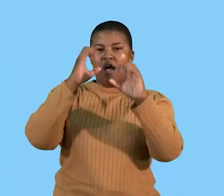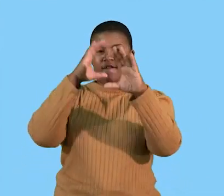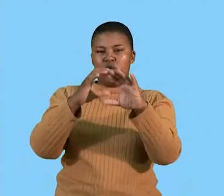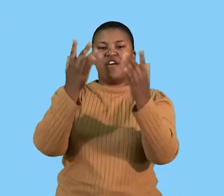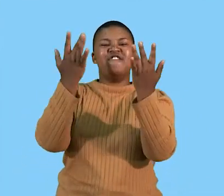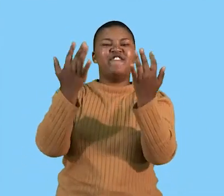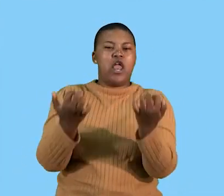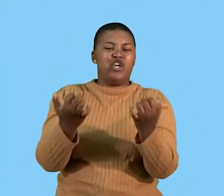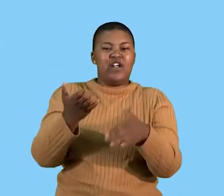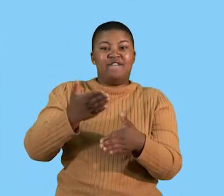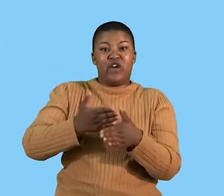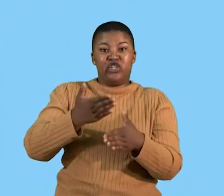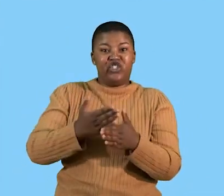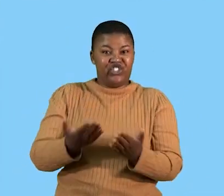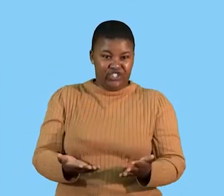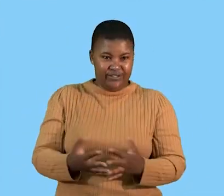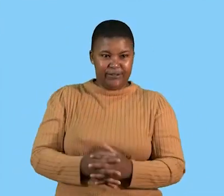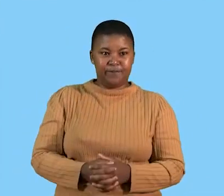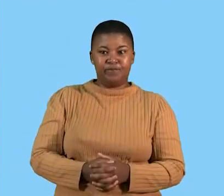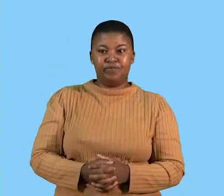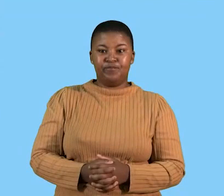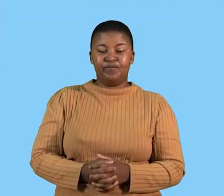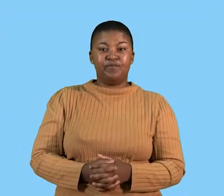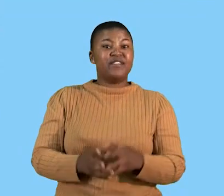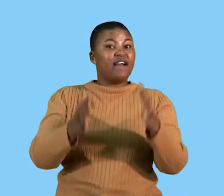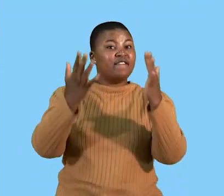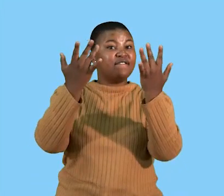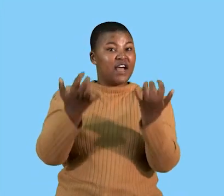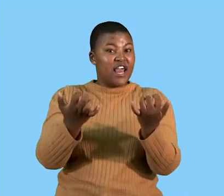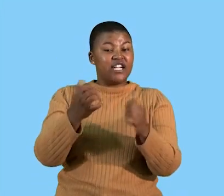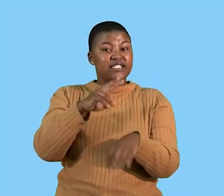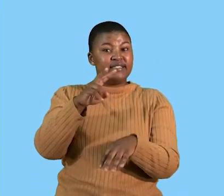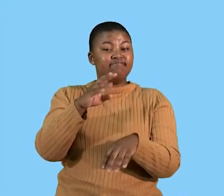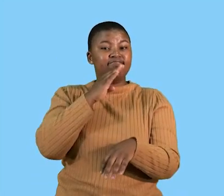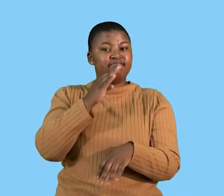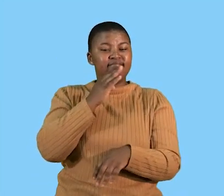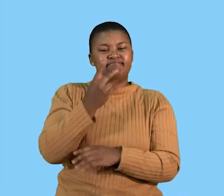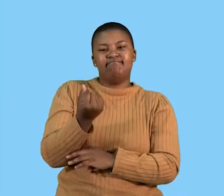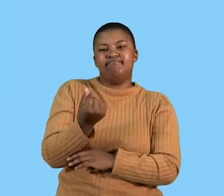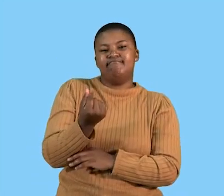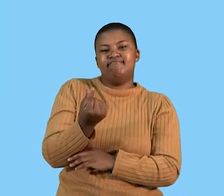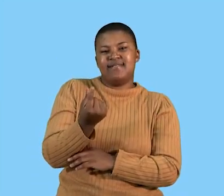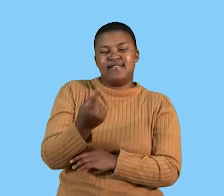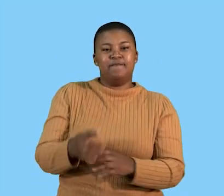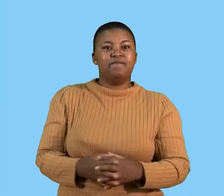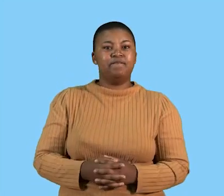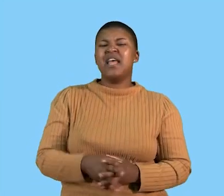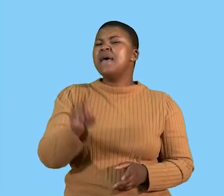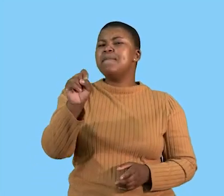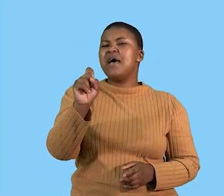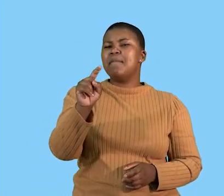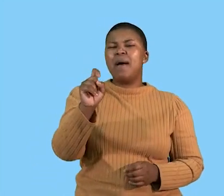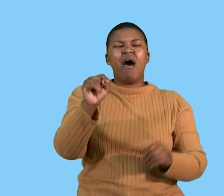at our financial function. Now remember, finances mean money. So this is the function or